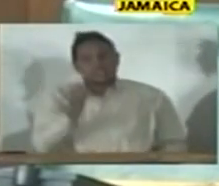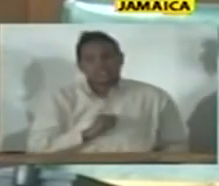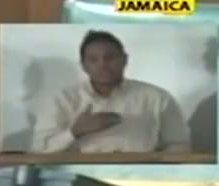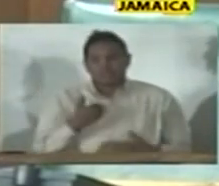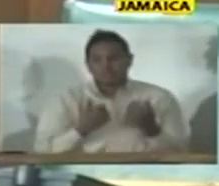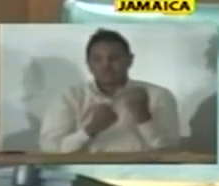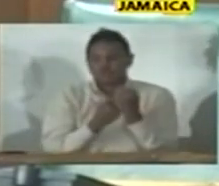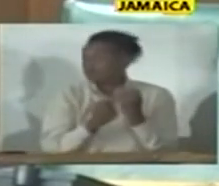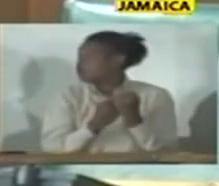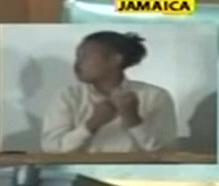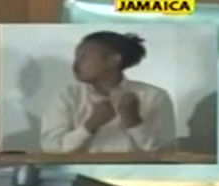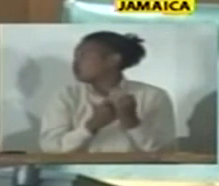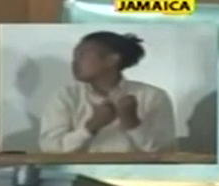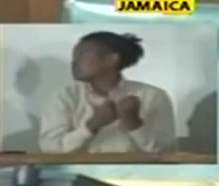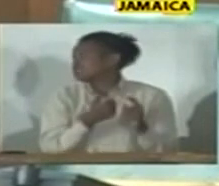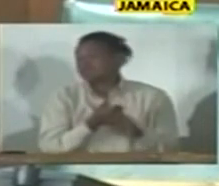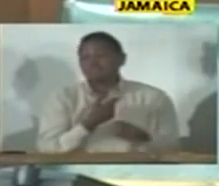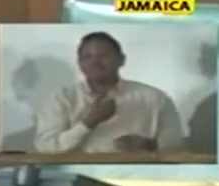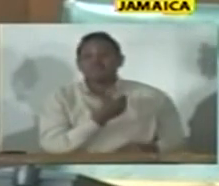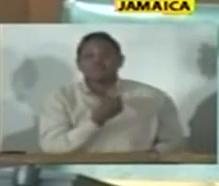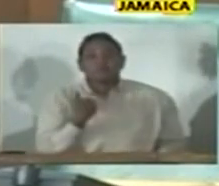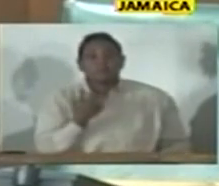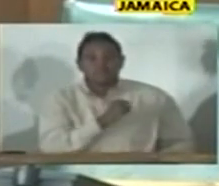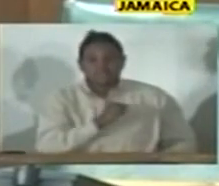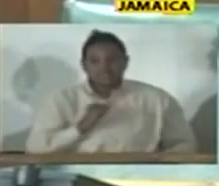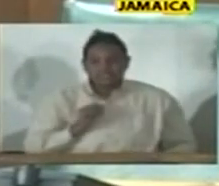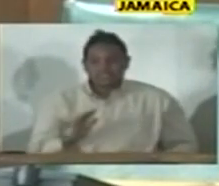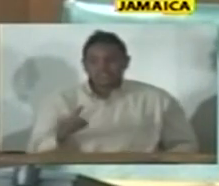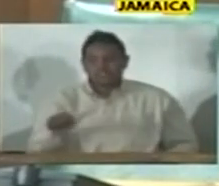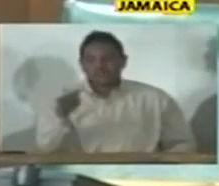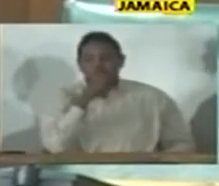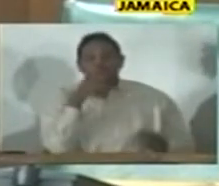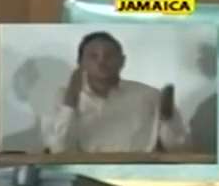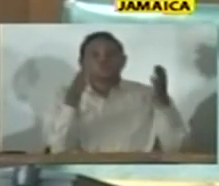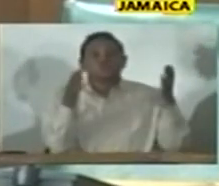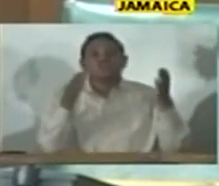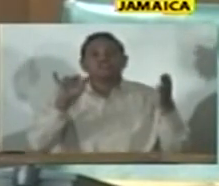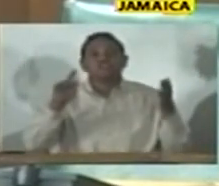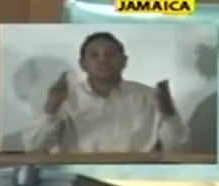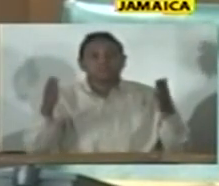support of my colleague senators, certainly on this side.